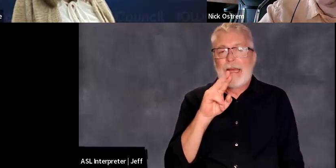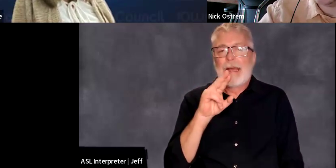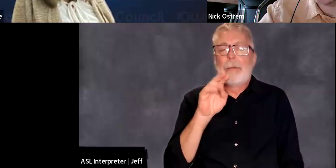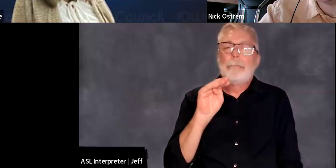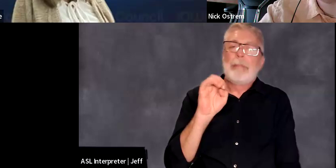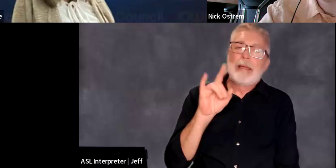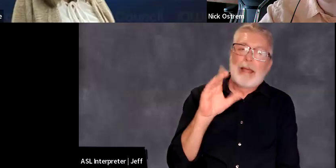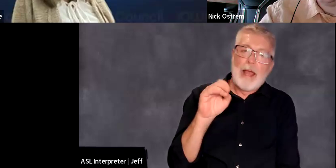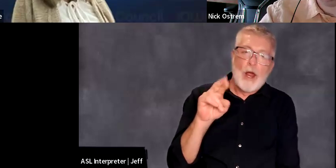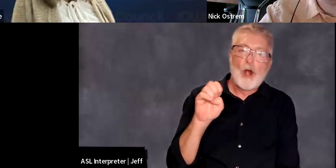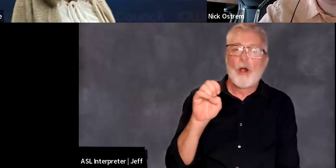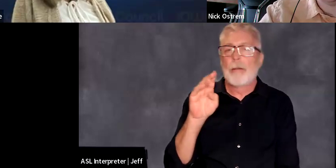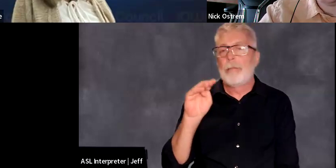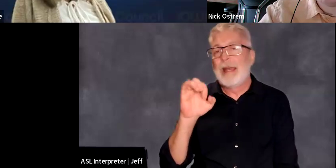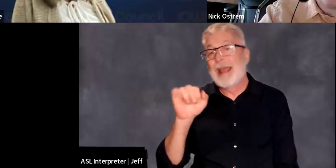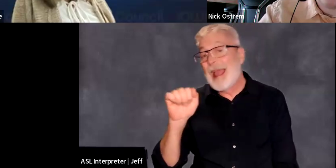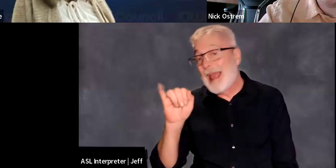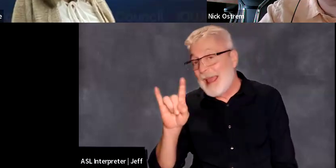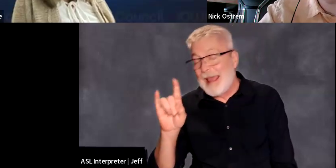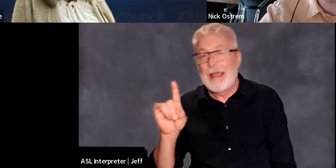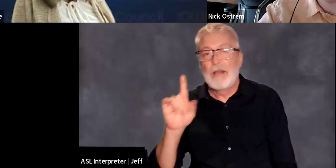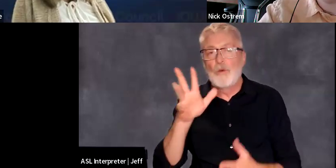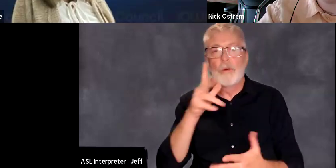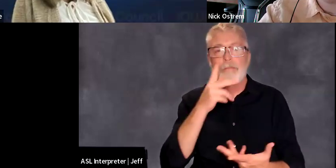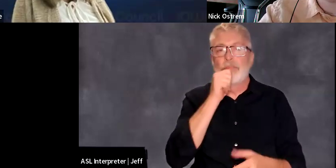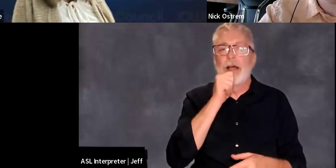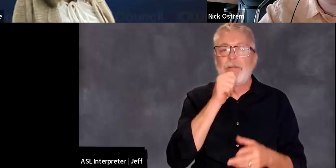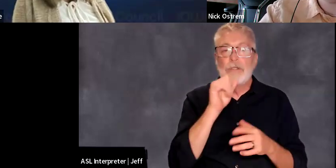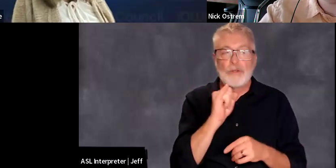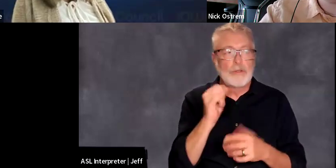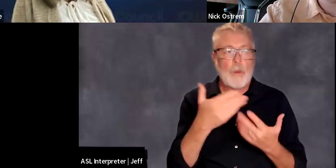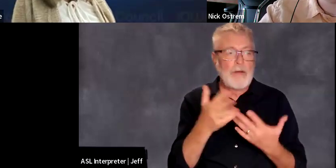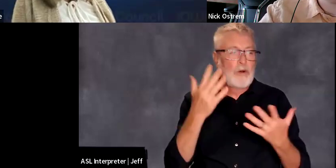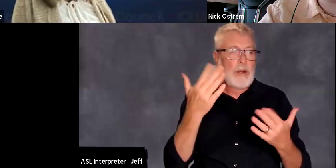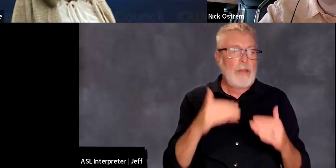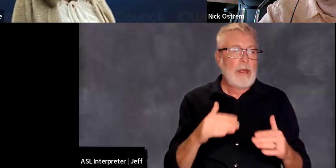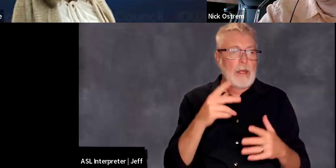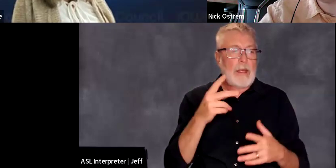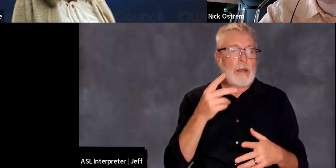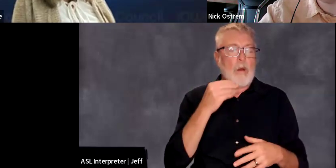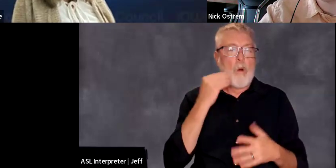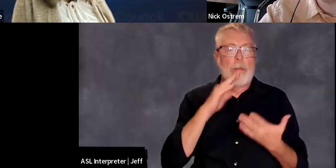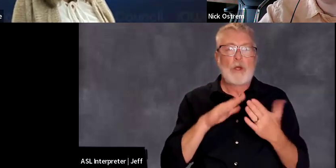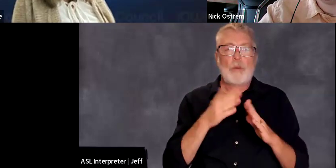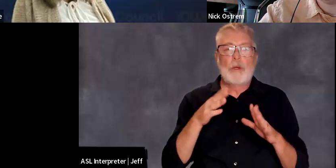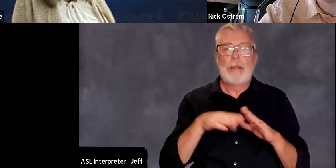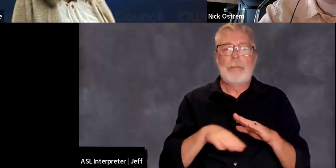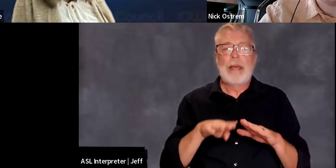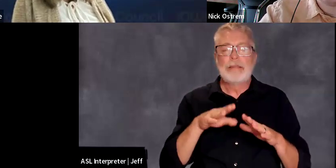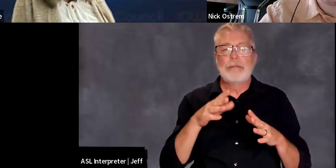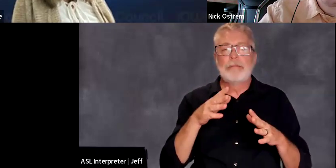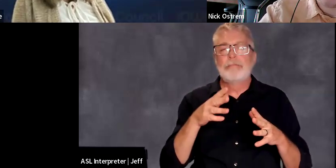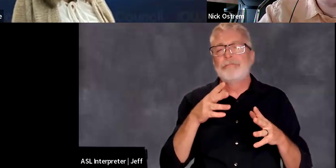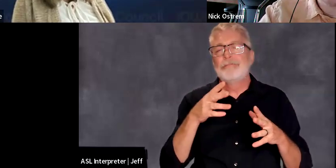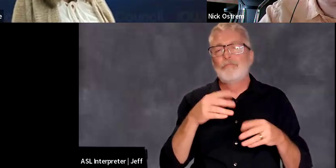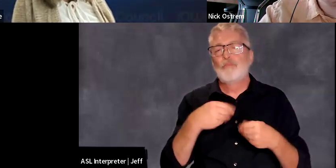add your private insurance. You can kind of add whatever. We've also got a couple of spaces for home and community-based providers, a space